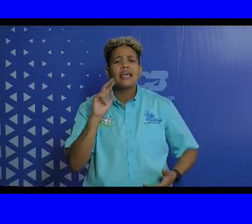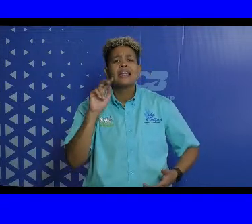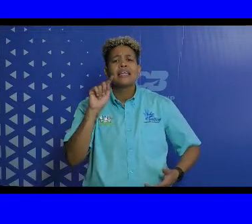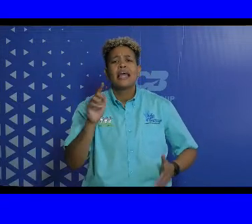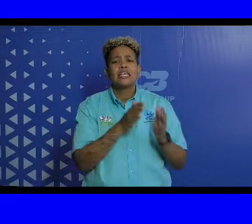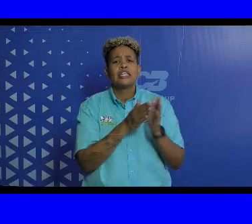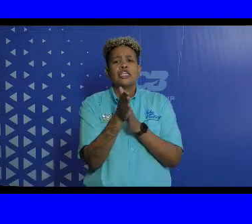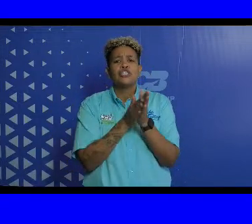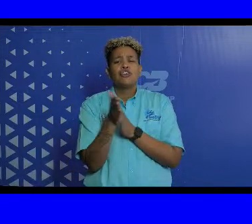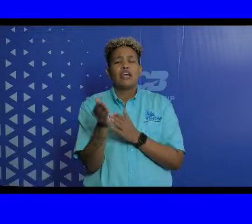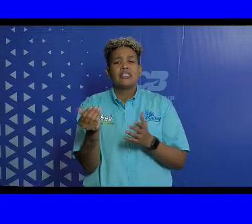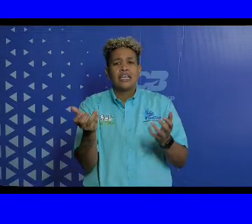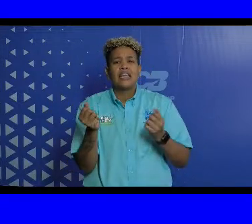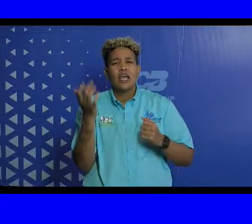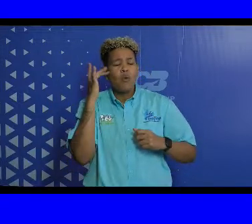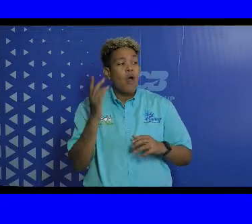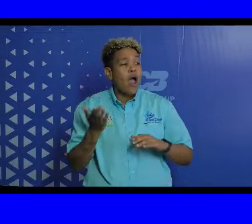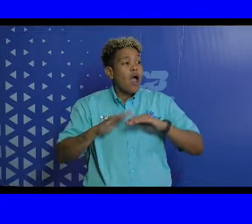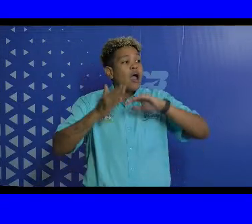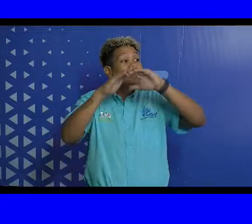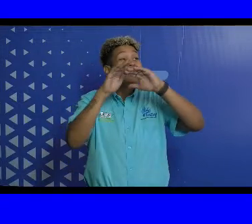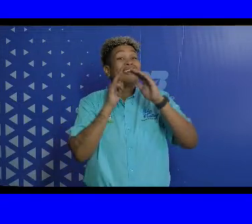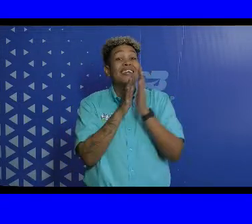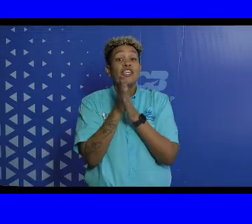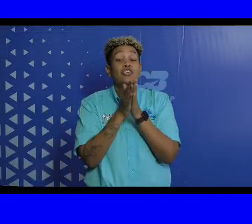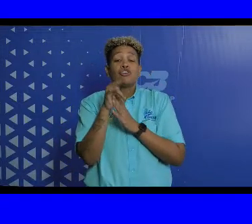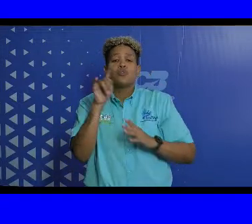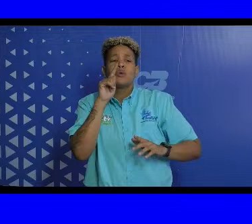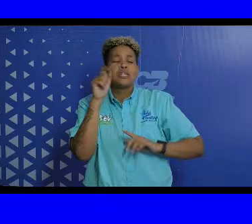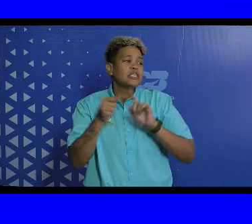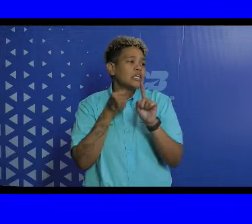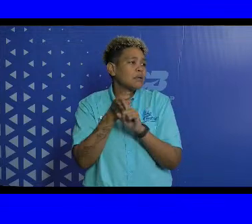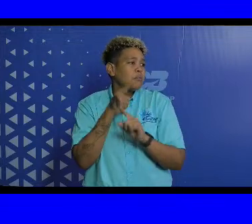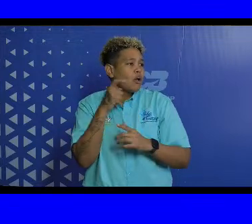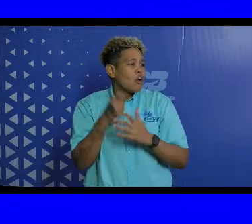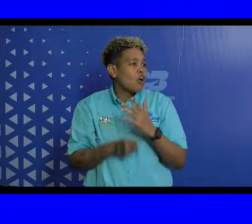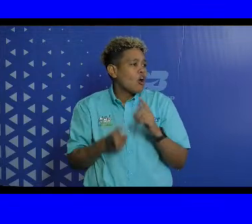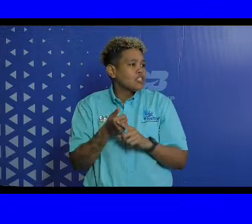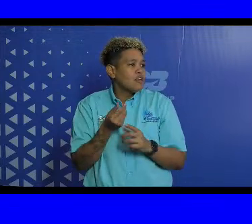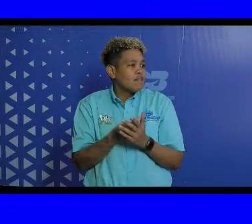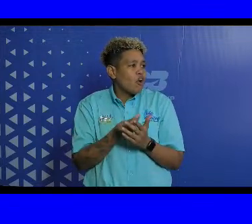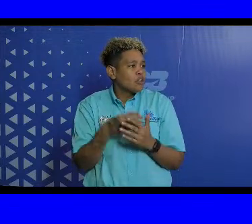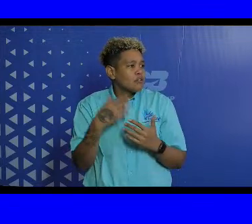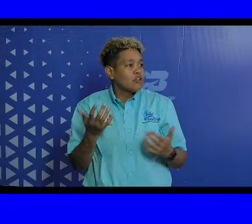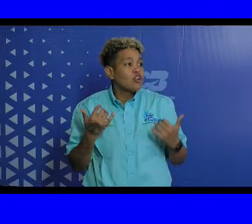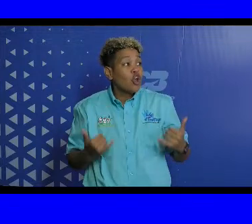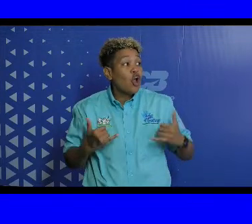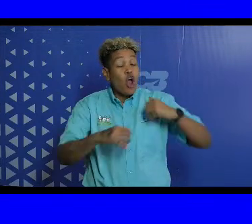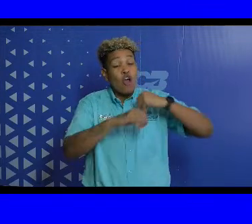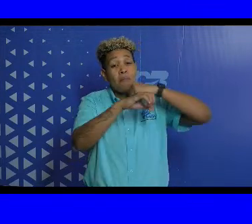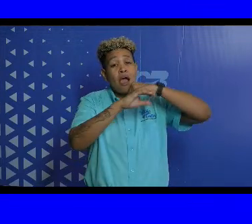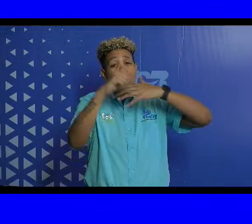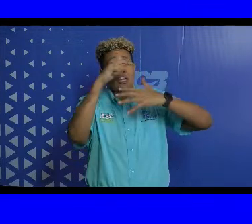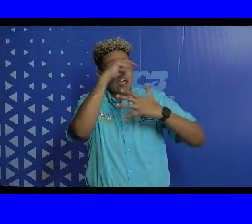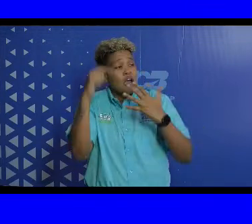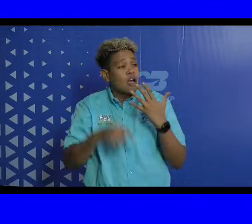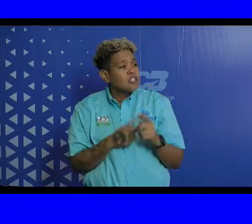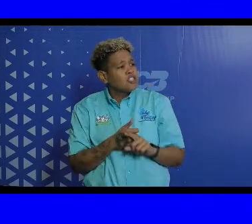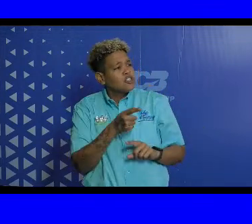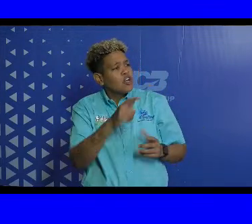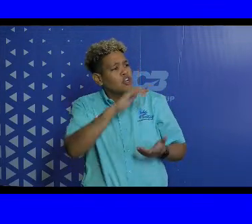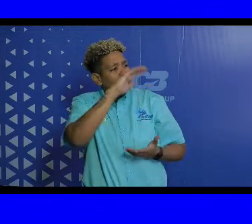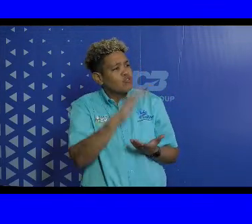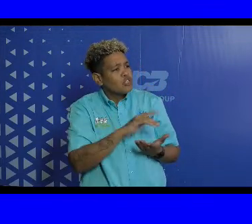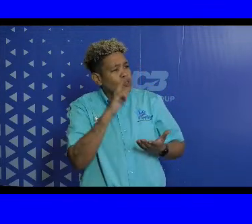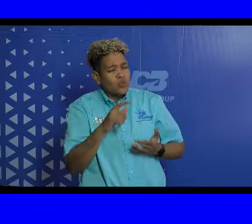net interest income due to rising interest rates, which impacted cost of funds. The current market conditions